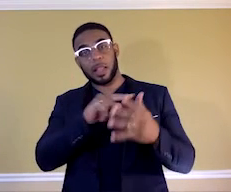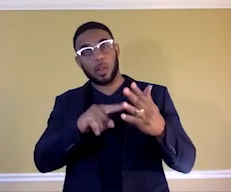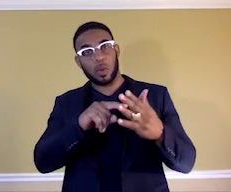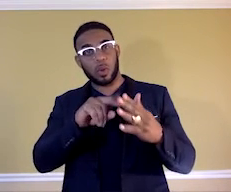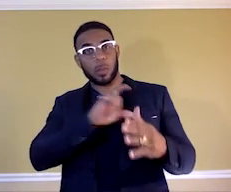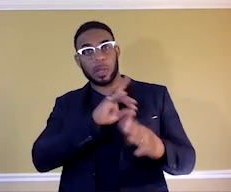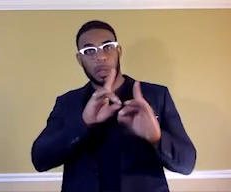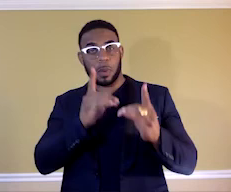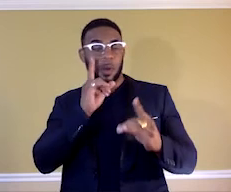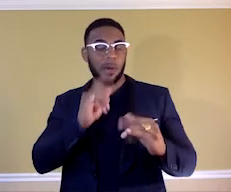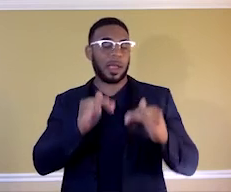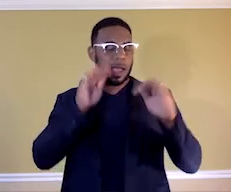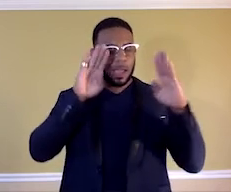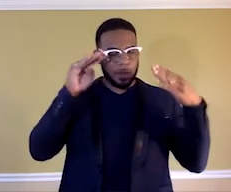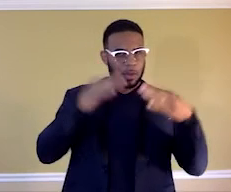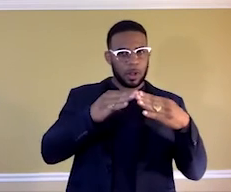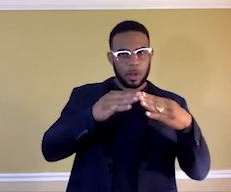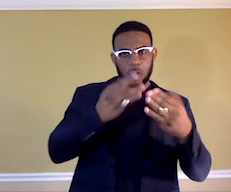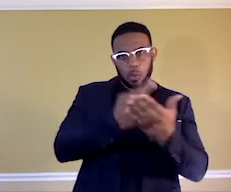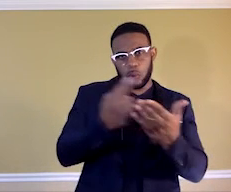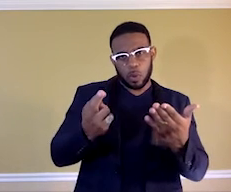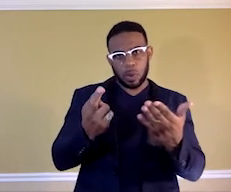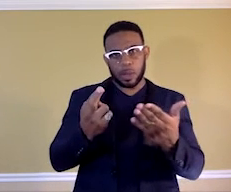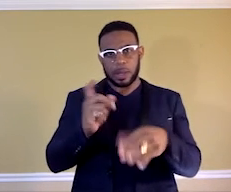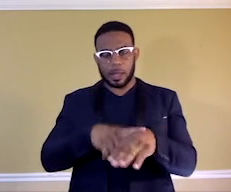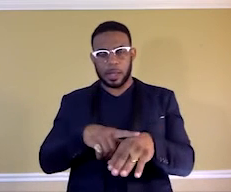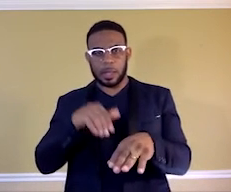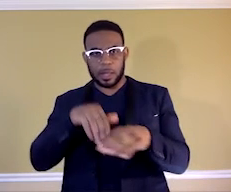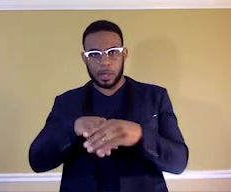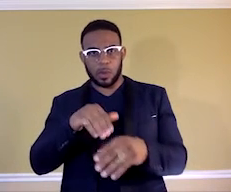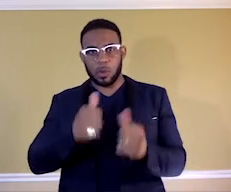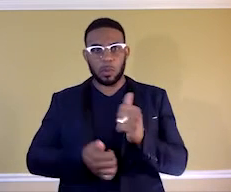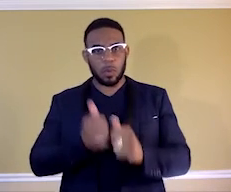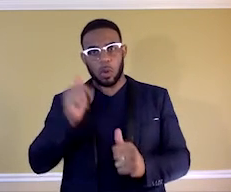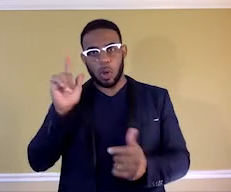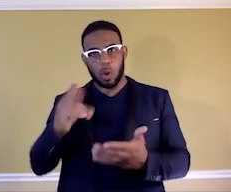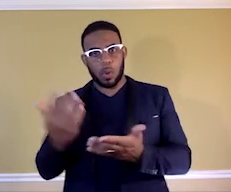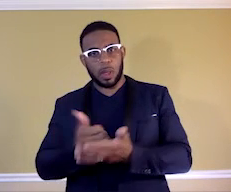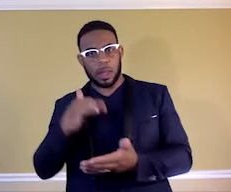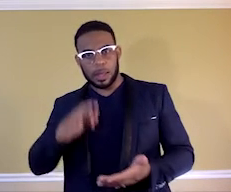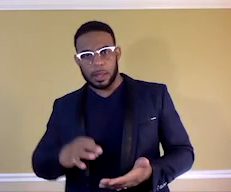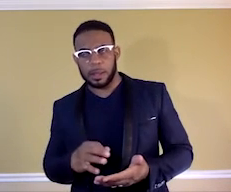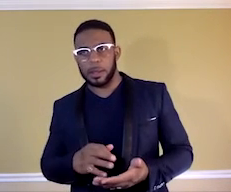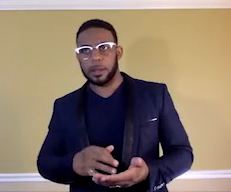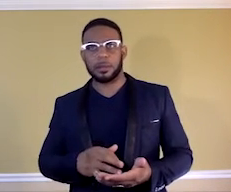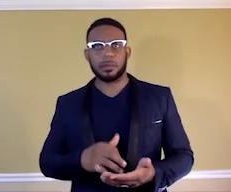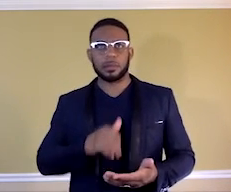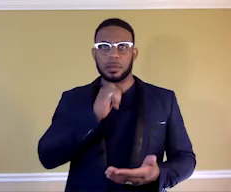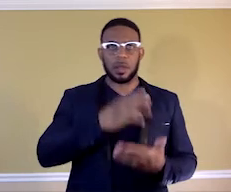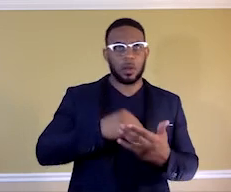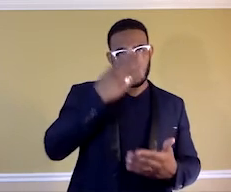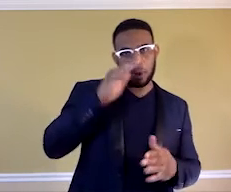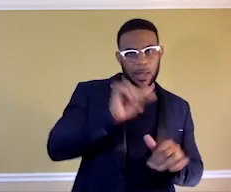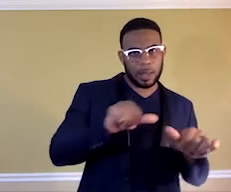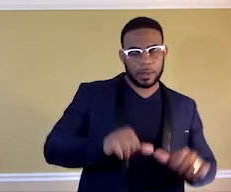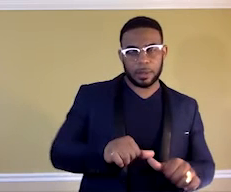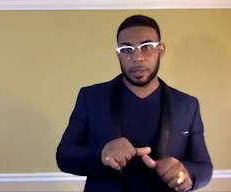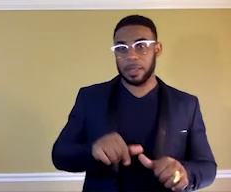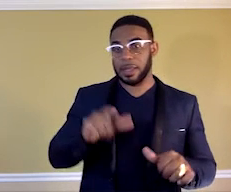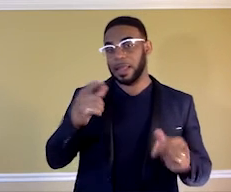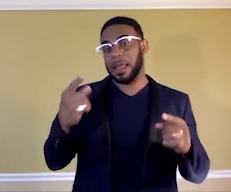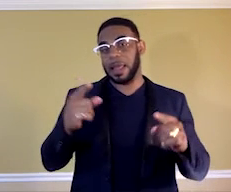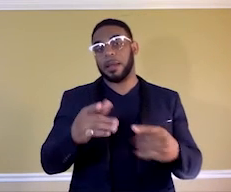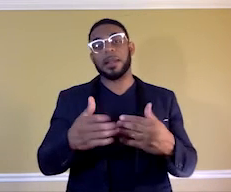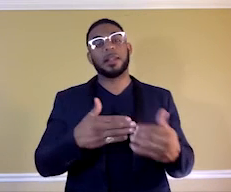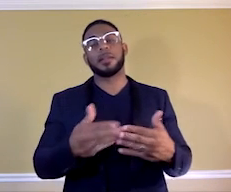departments were highly concentrating their resources and time on two predominantly low-income and non-white areas. And this